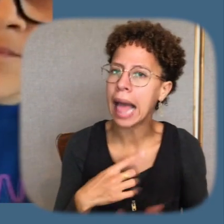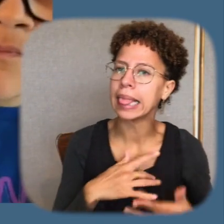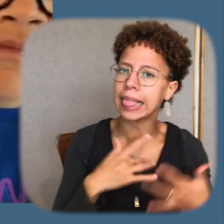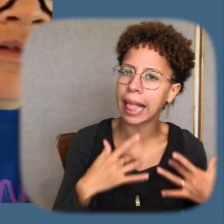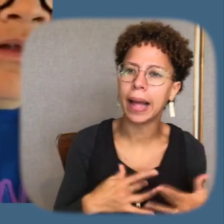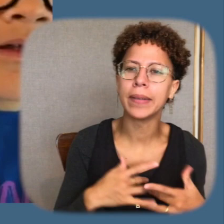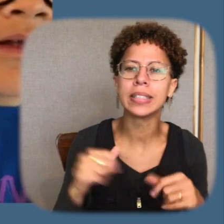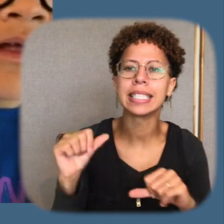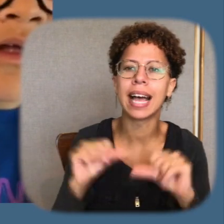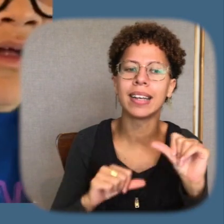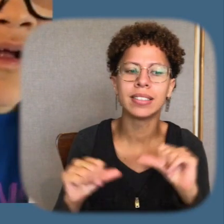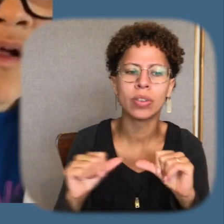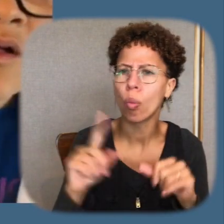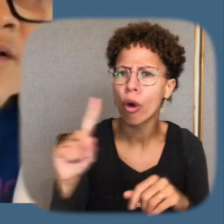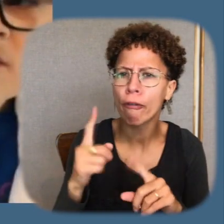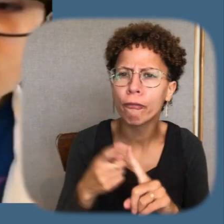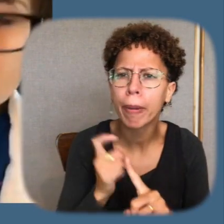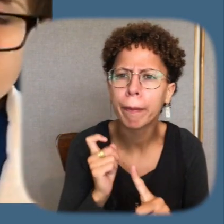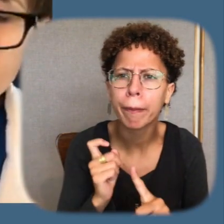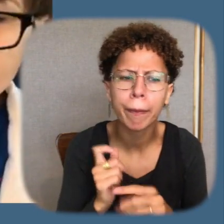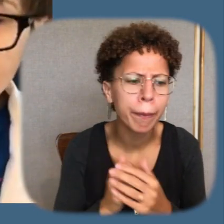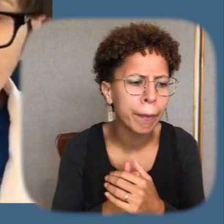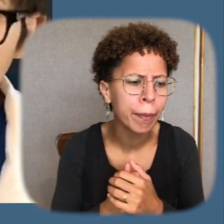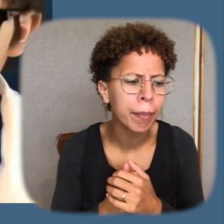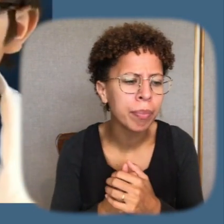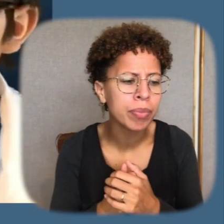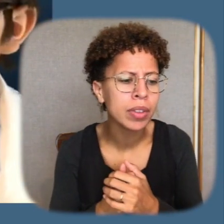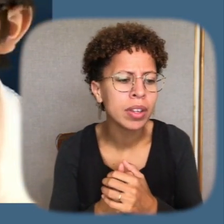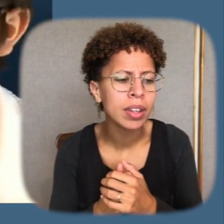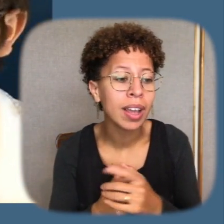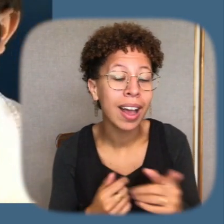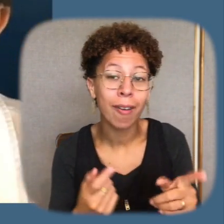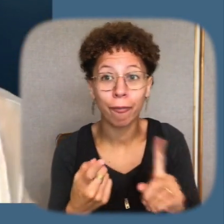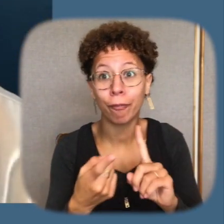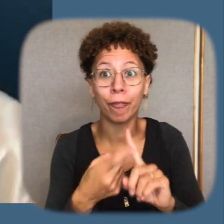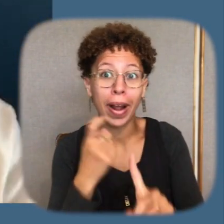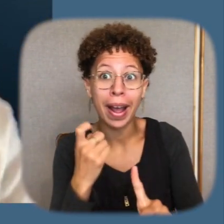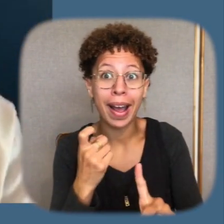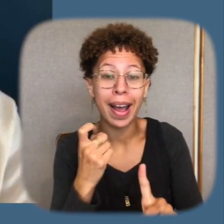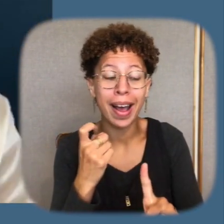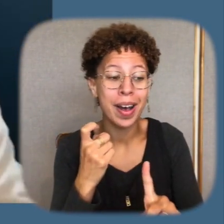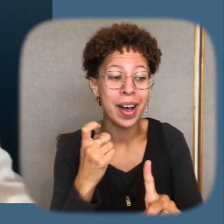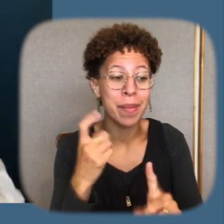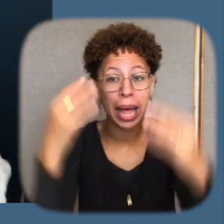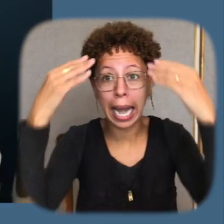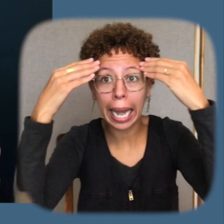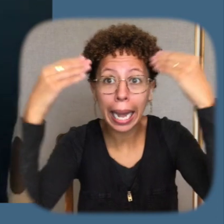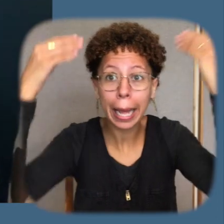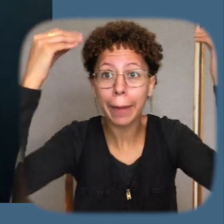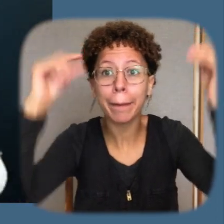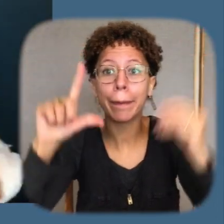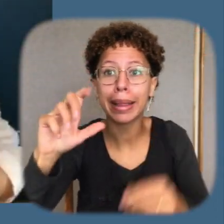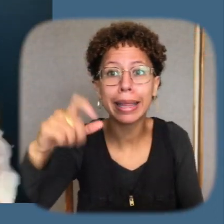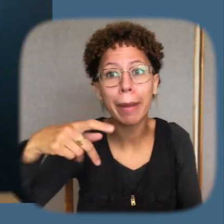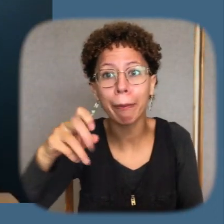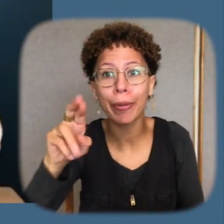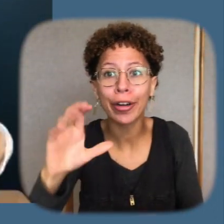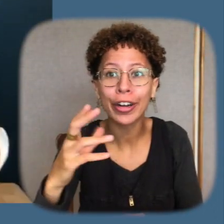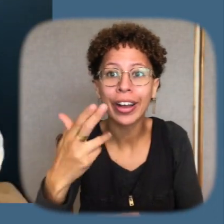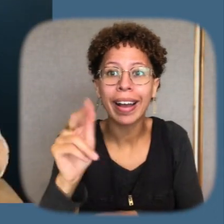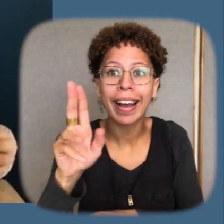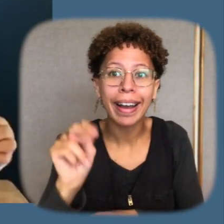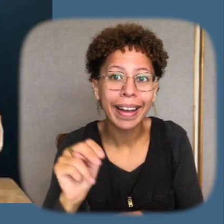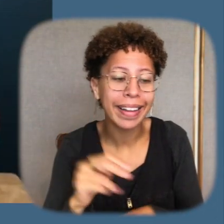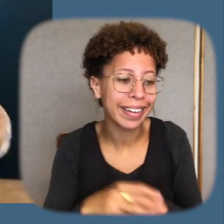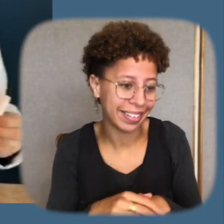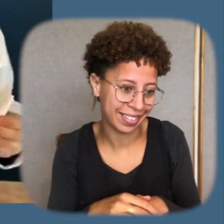I love science. Guess where you got that pin? I got it from a leprechaun. And sponsored by